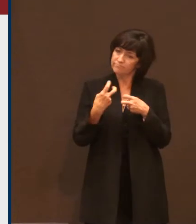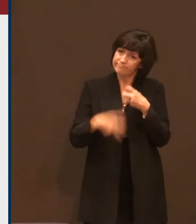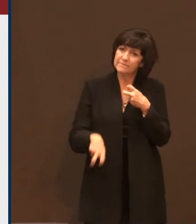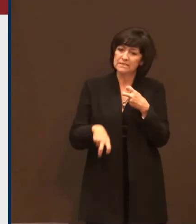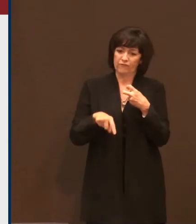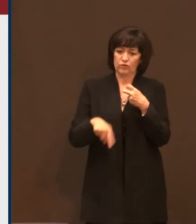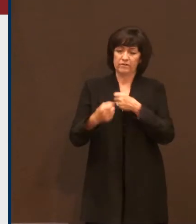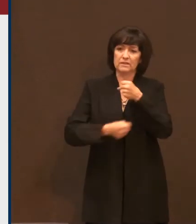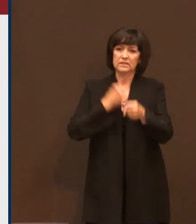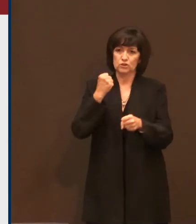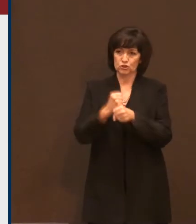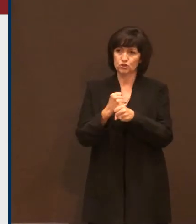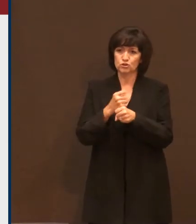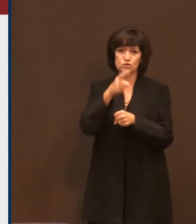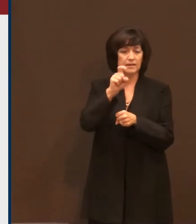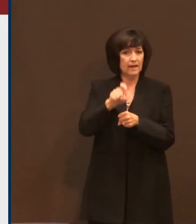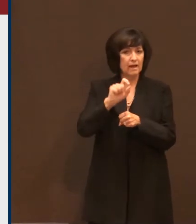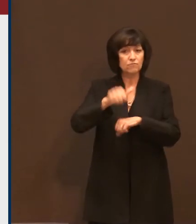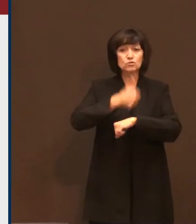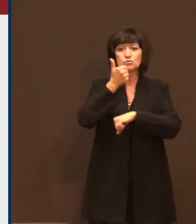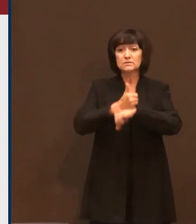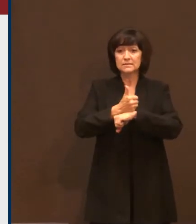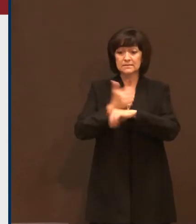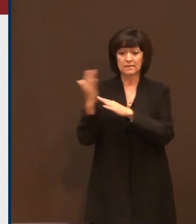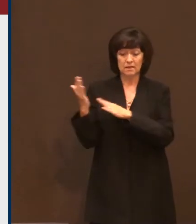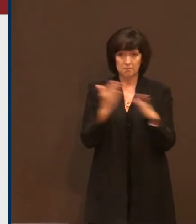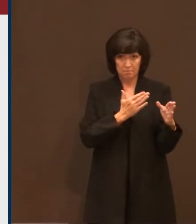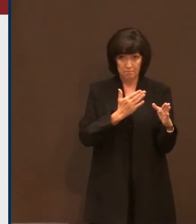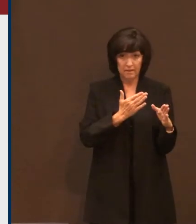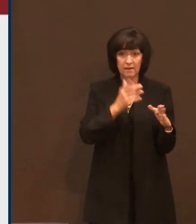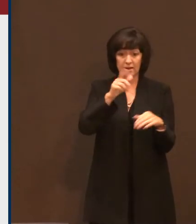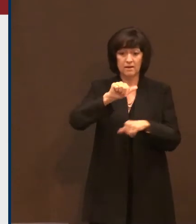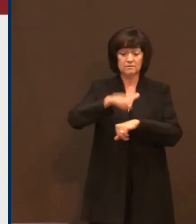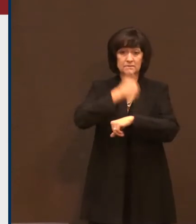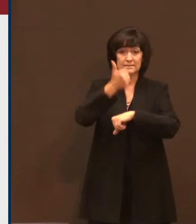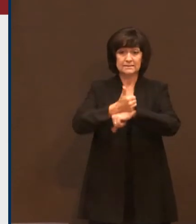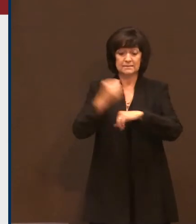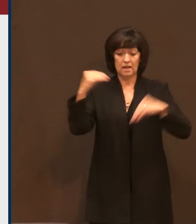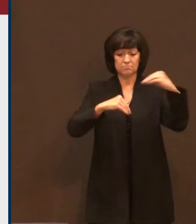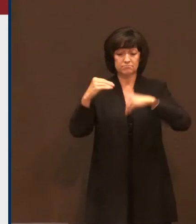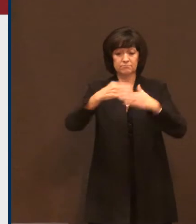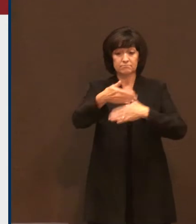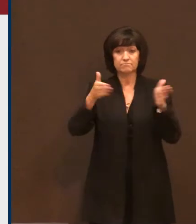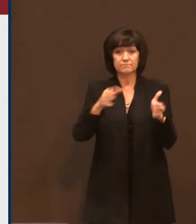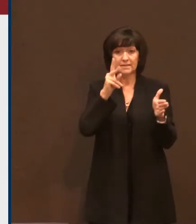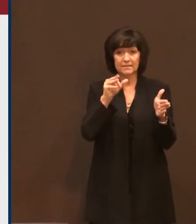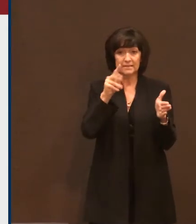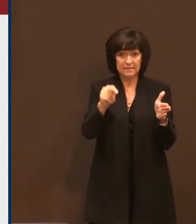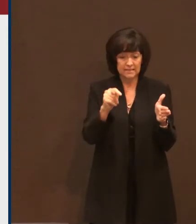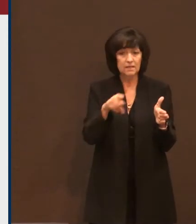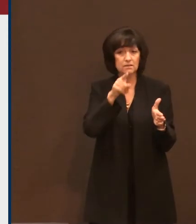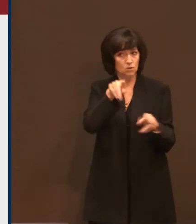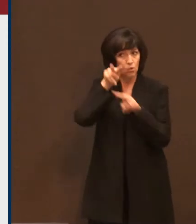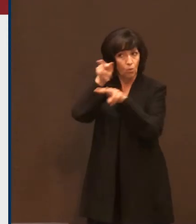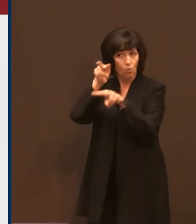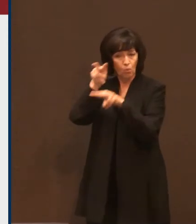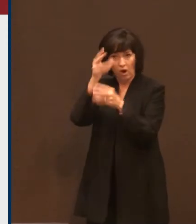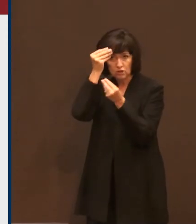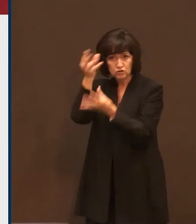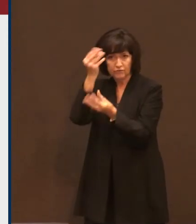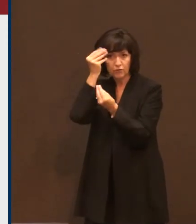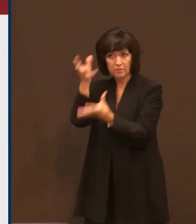3 things: make a plan, make a kit, and stay informed. Hurricanes are, it's coming up to the peak season for the